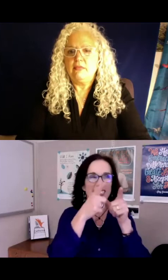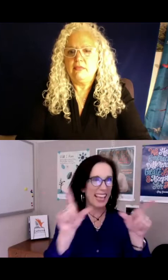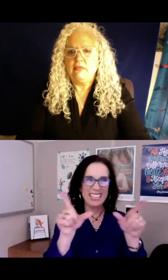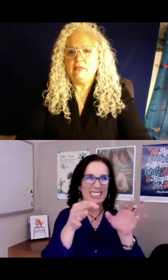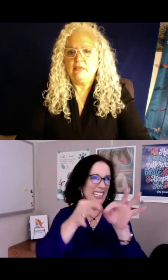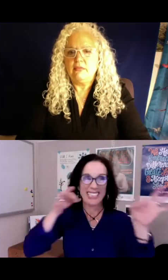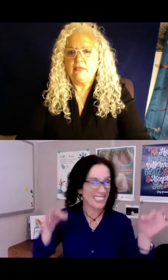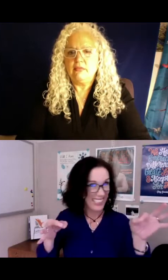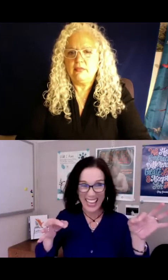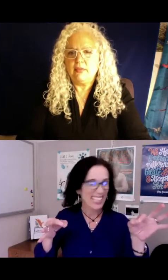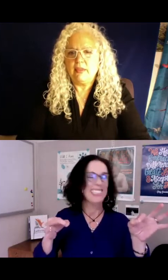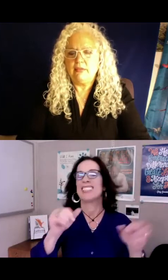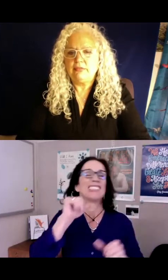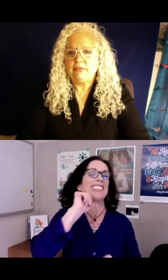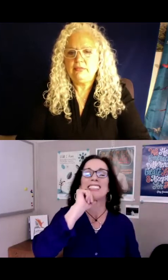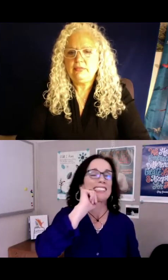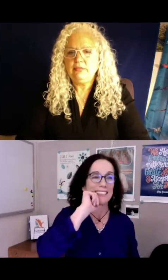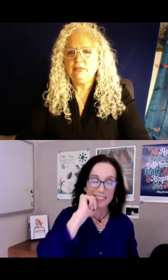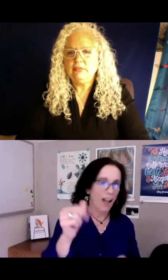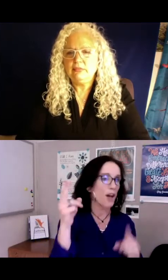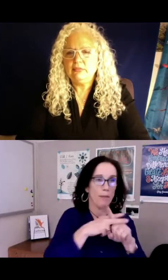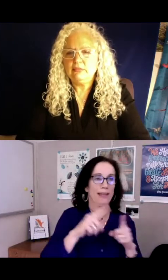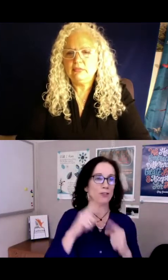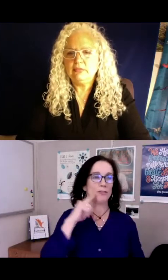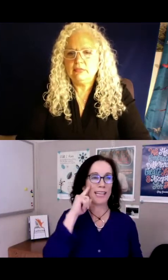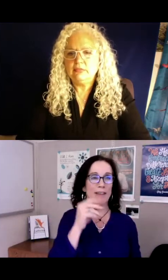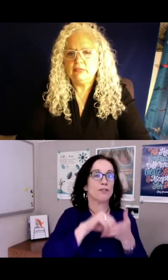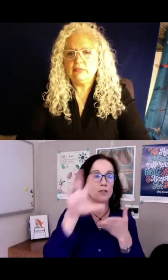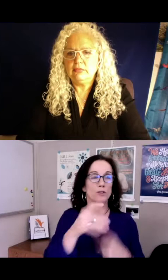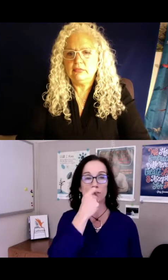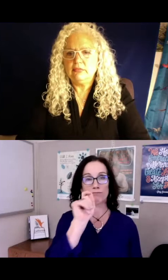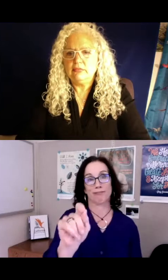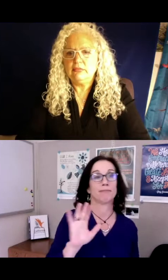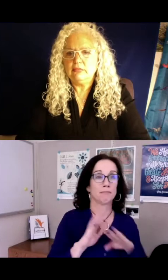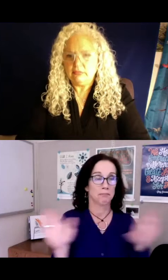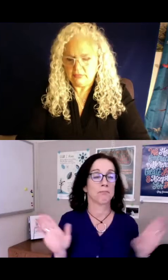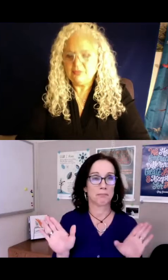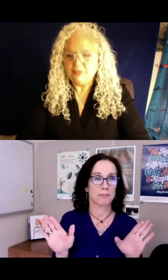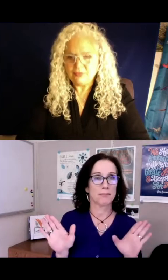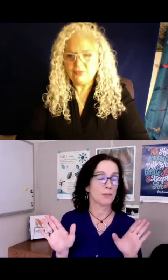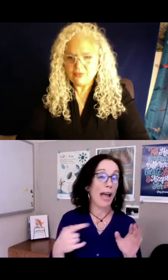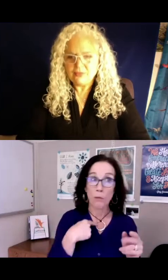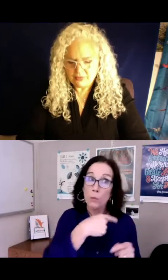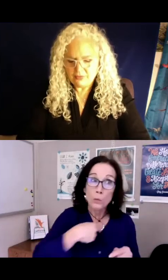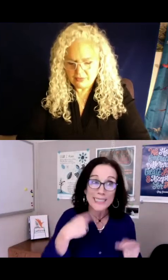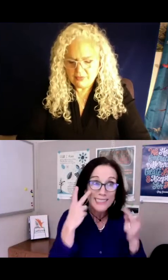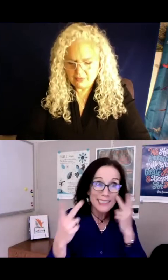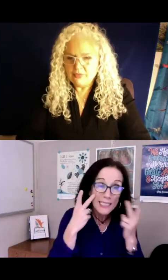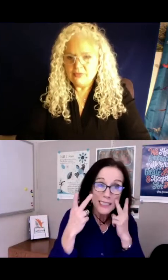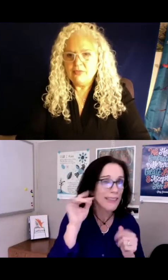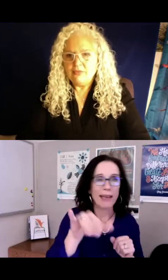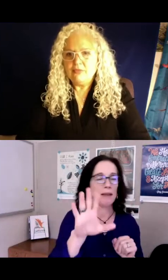Yeah, just to clarify, speech and language delay is not applicable to deaf students, period.